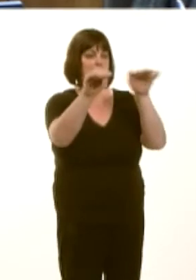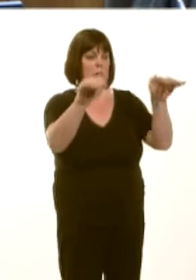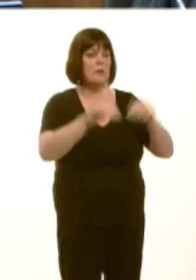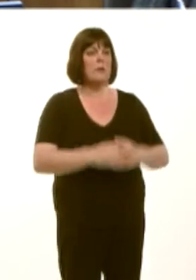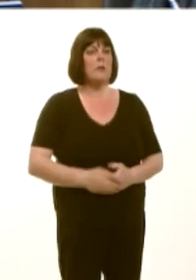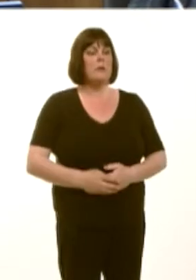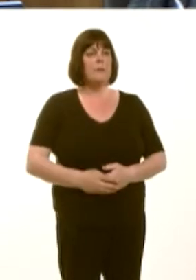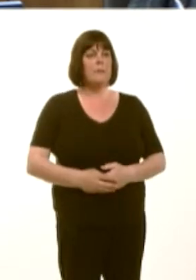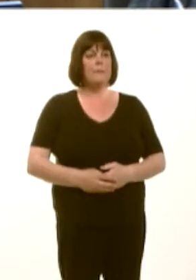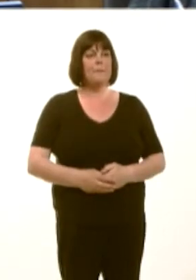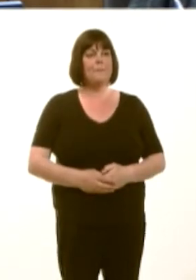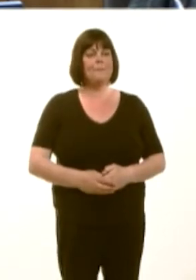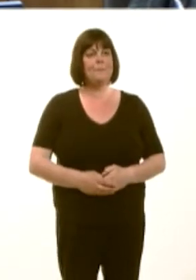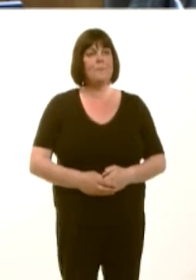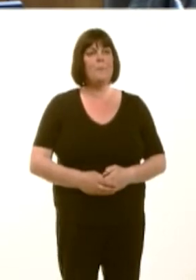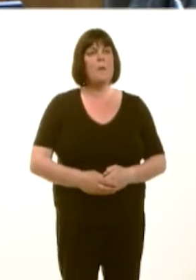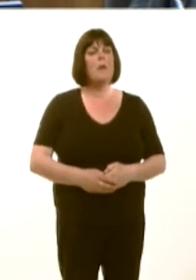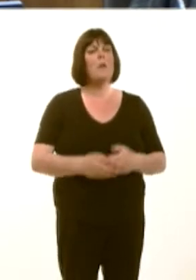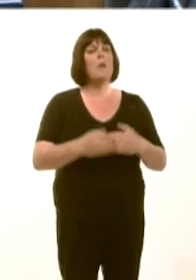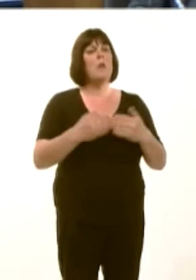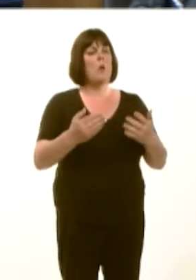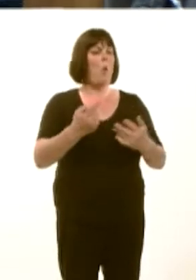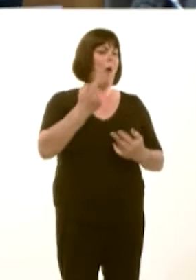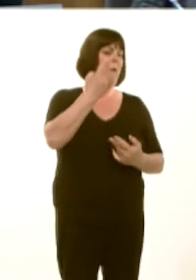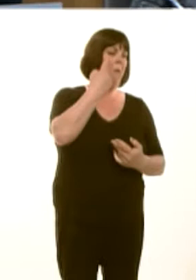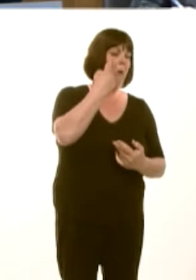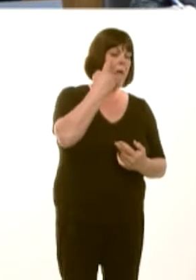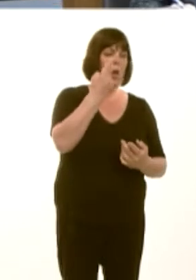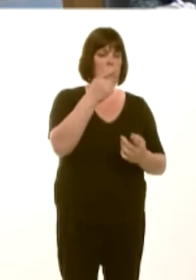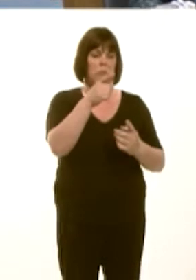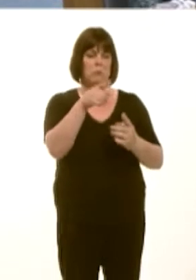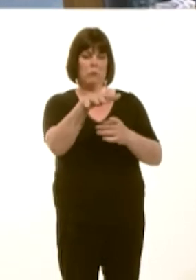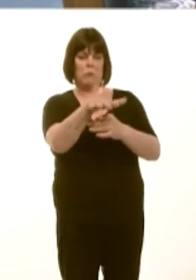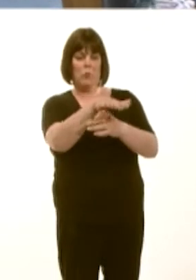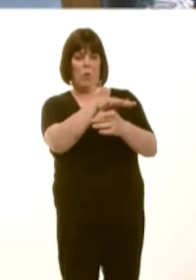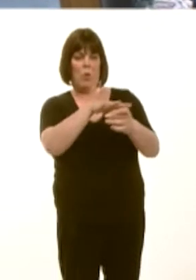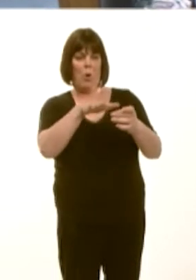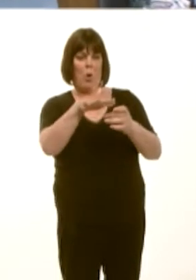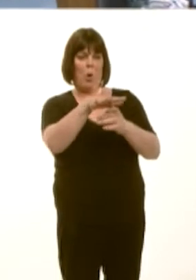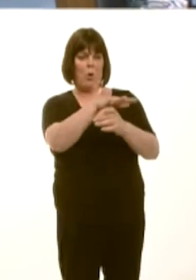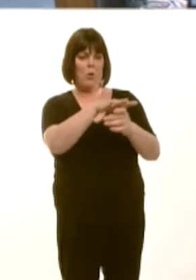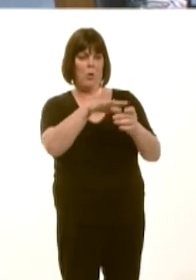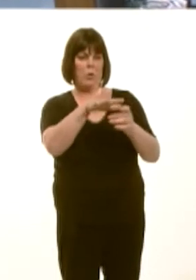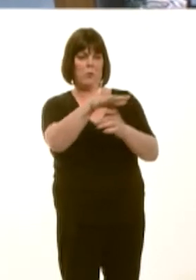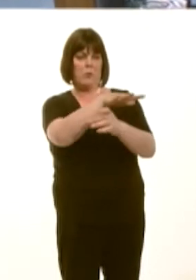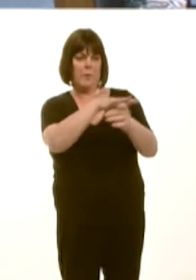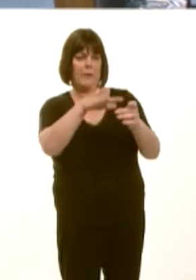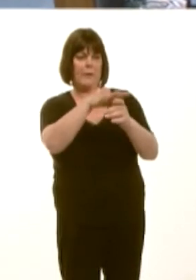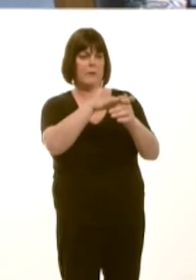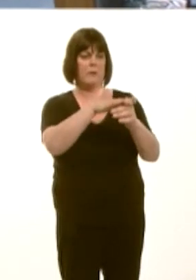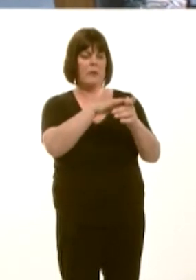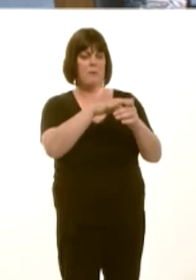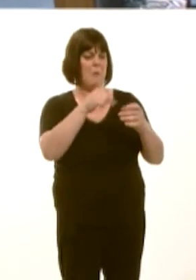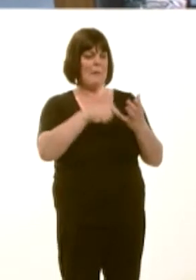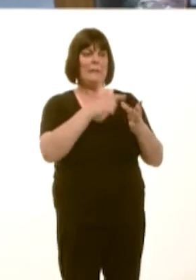possible, that there is a benefit to the wind energy outside TAN 8, and it